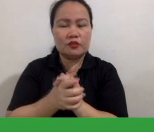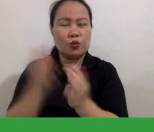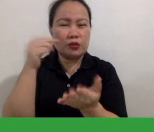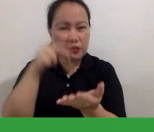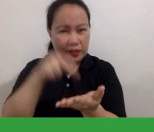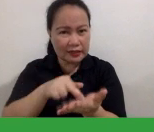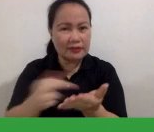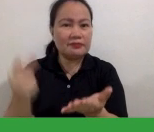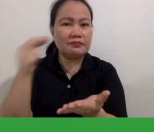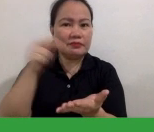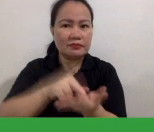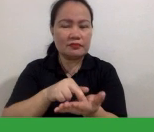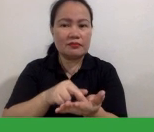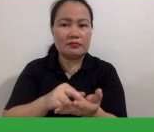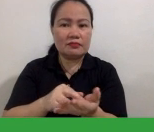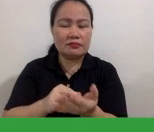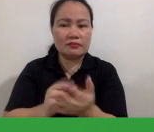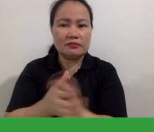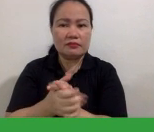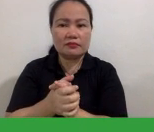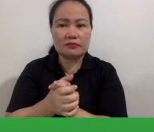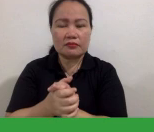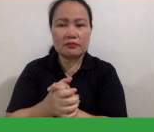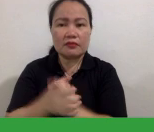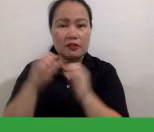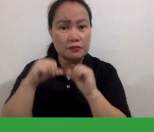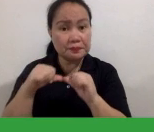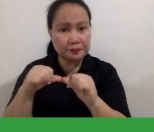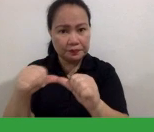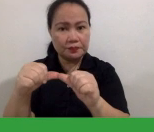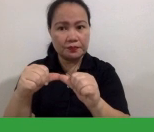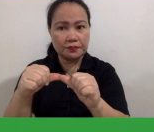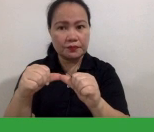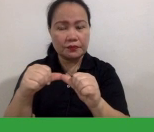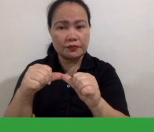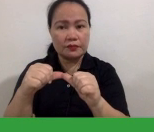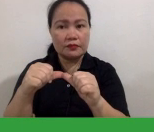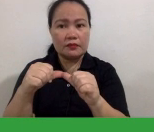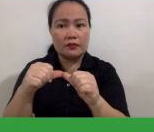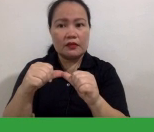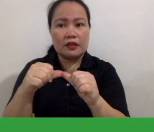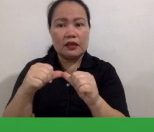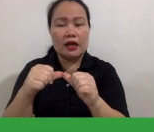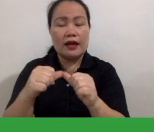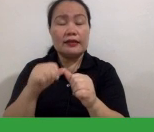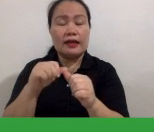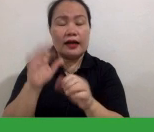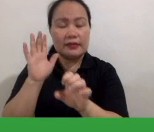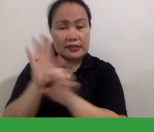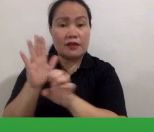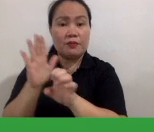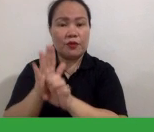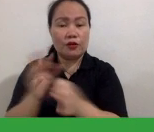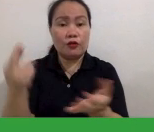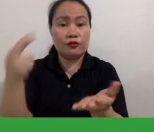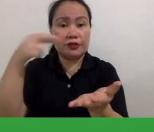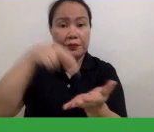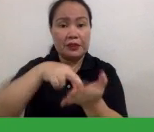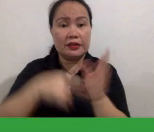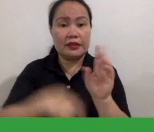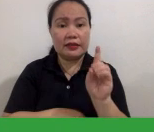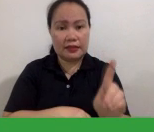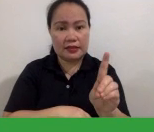0. 10 divided by 3, that is 3. And then 3 times 3, that is 9. So, what have you noticed? It keeps